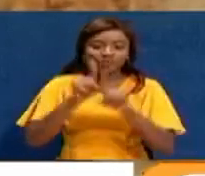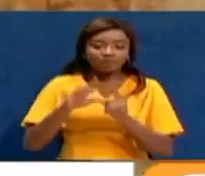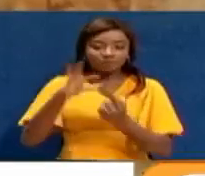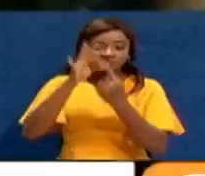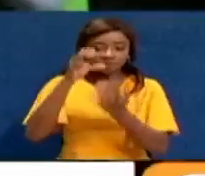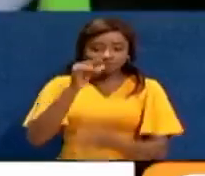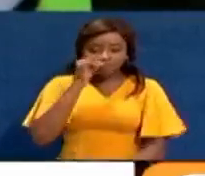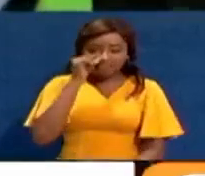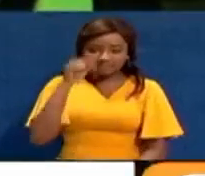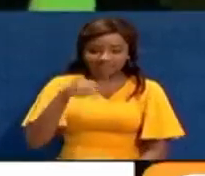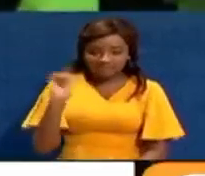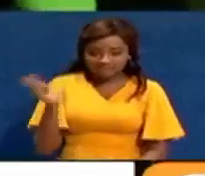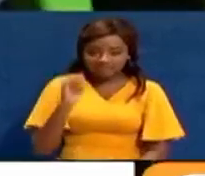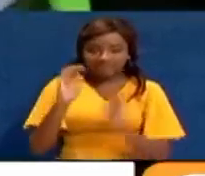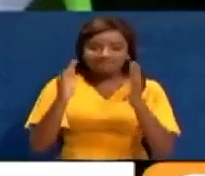gases in Kenya.